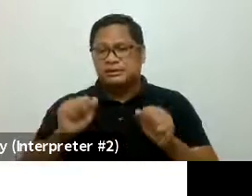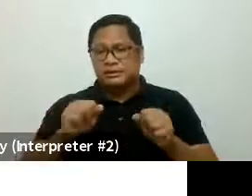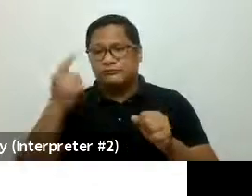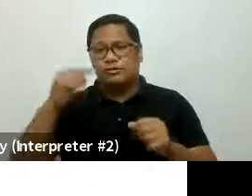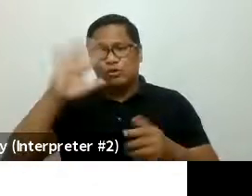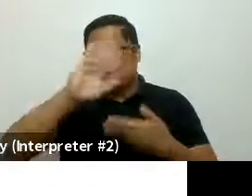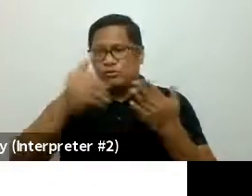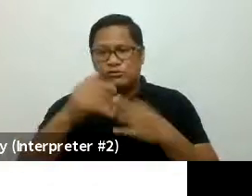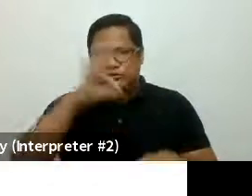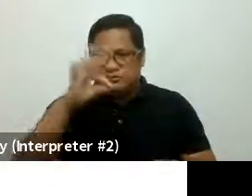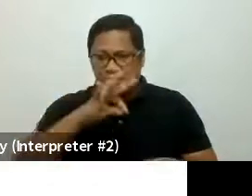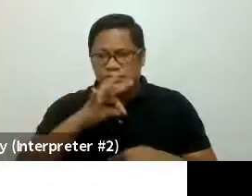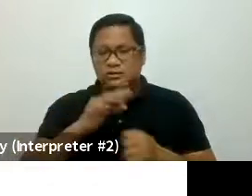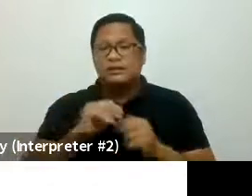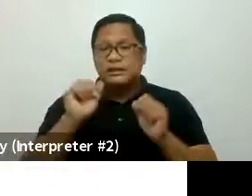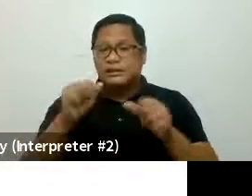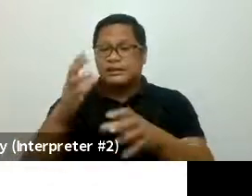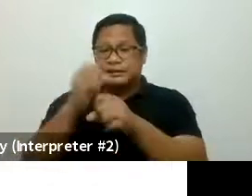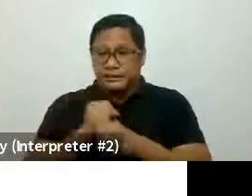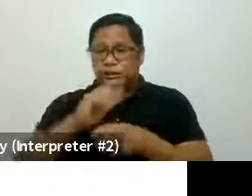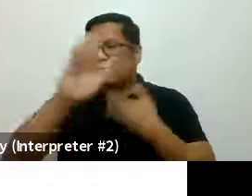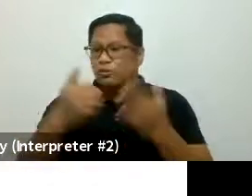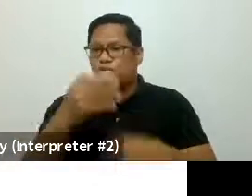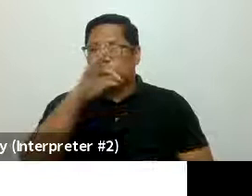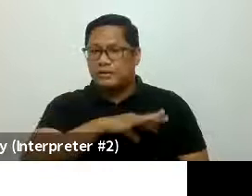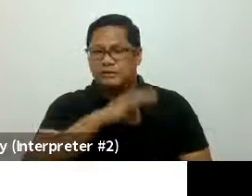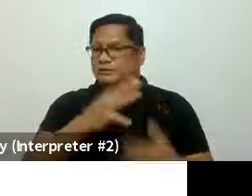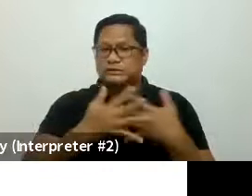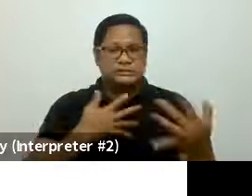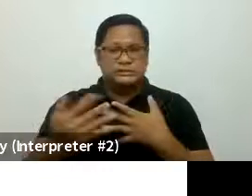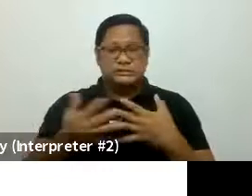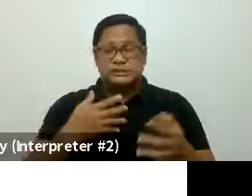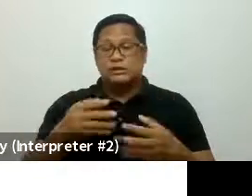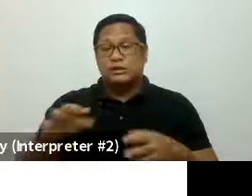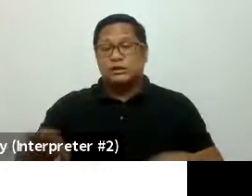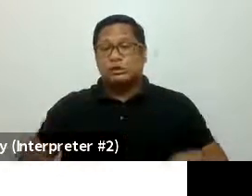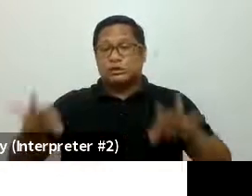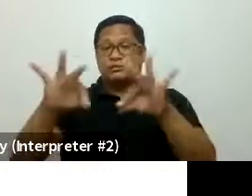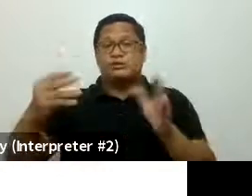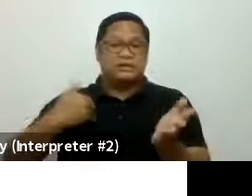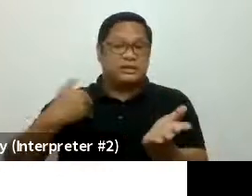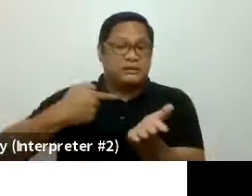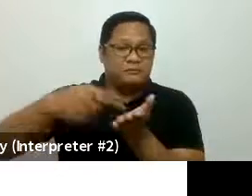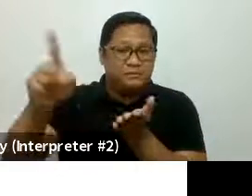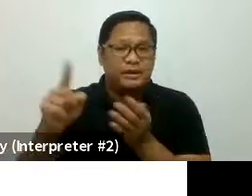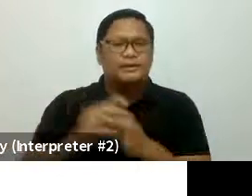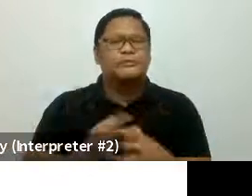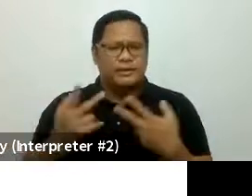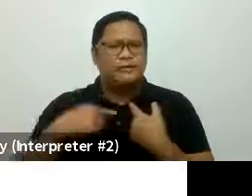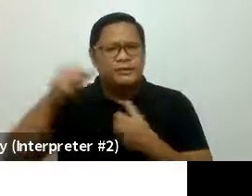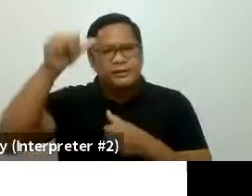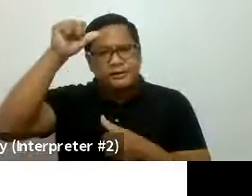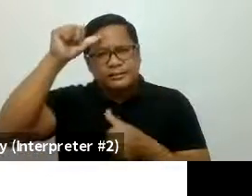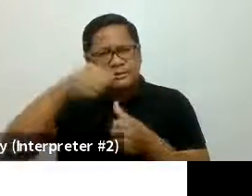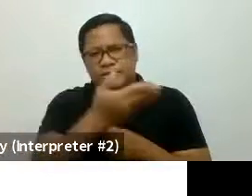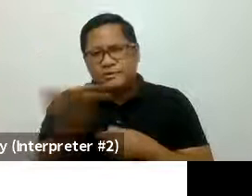Filipino, and so they would be able to get all the benefits even if the contribution is not yet paid. We have reminded everyone of the